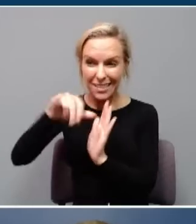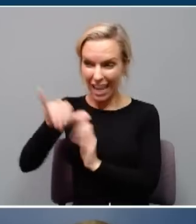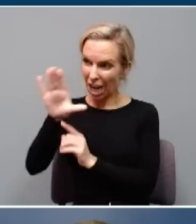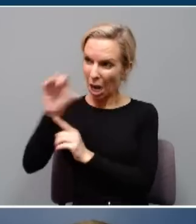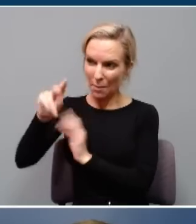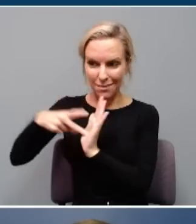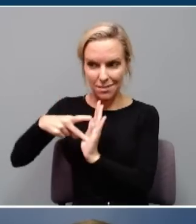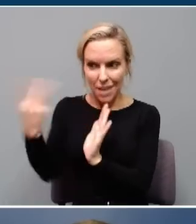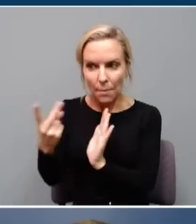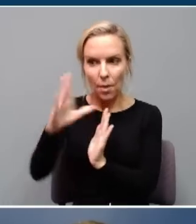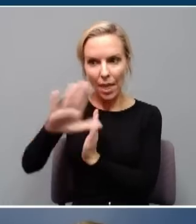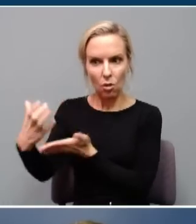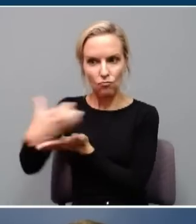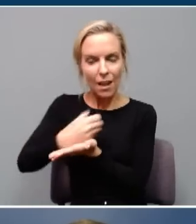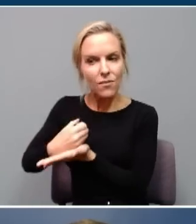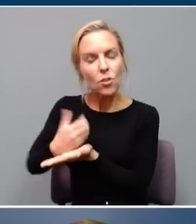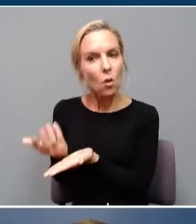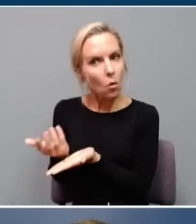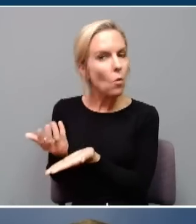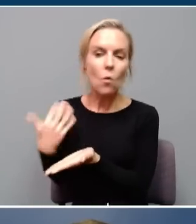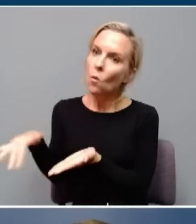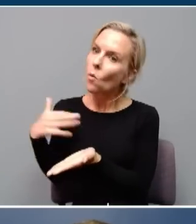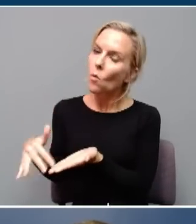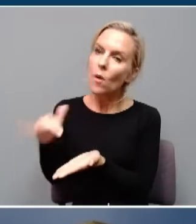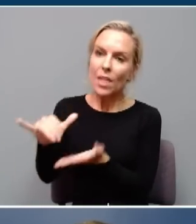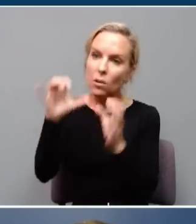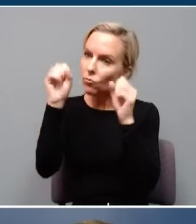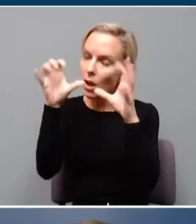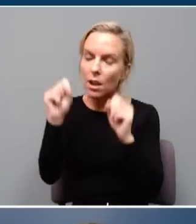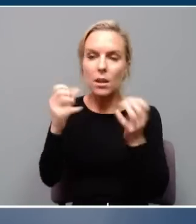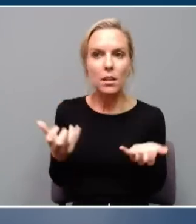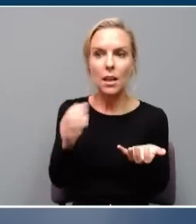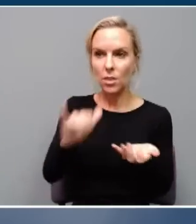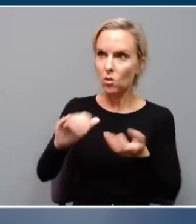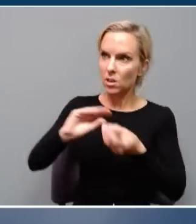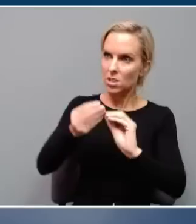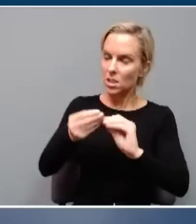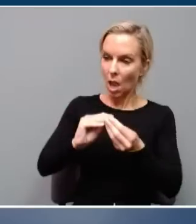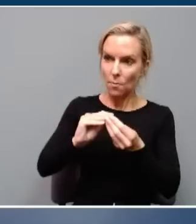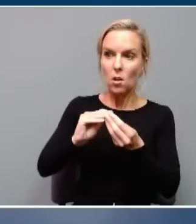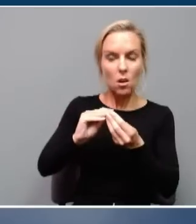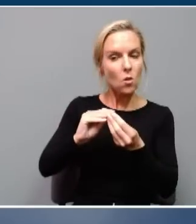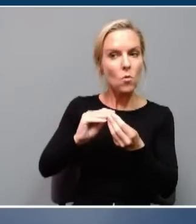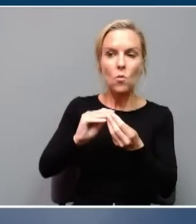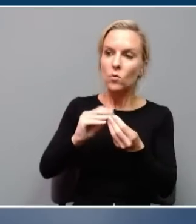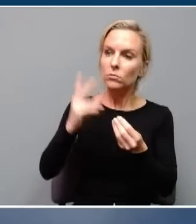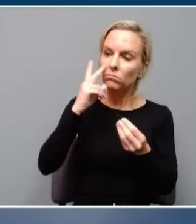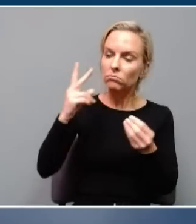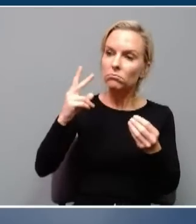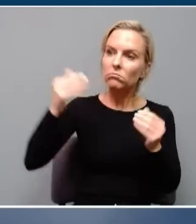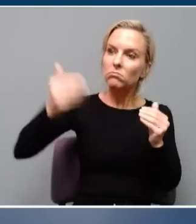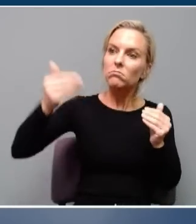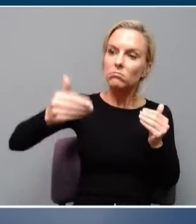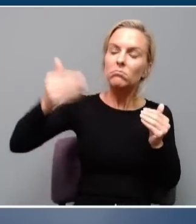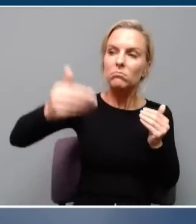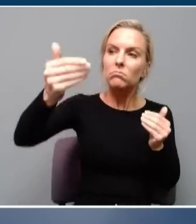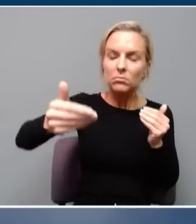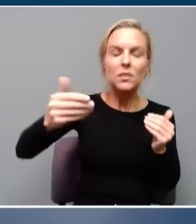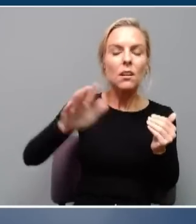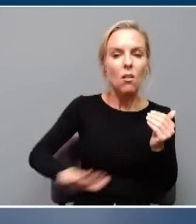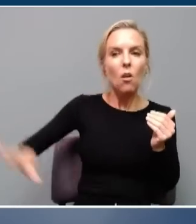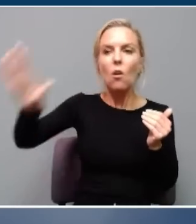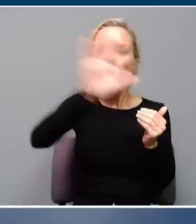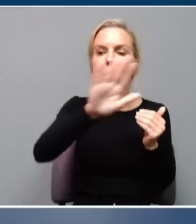but folks, we are seeing those types of numbers across the board. Lighthouse is a great representative of Kentucky's